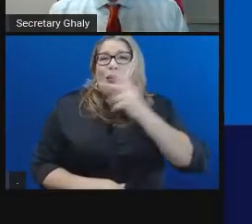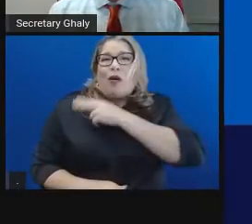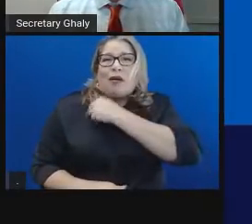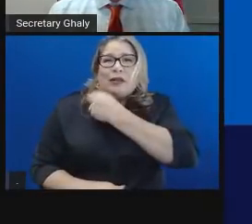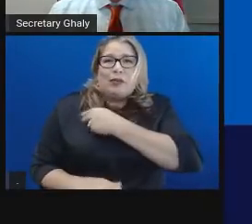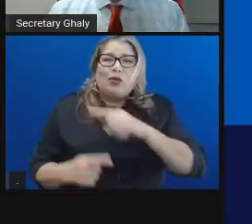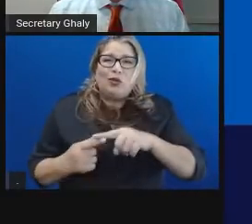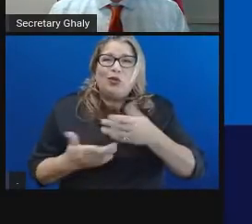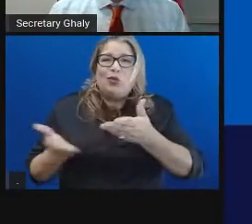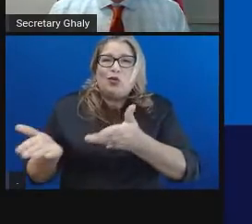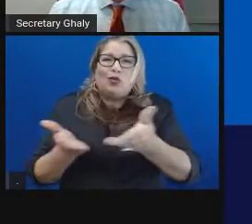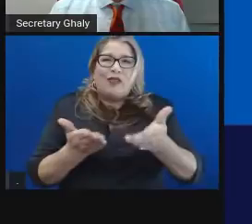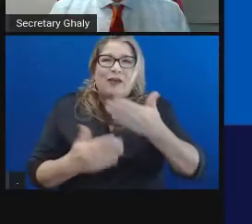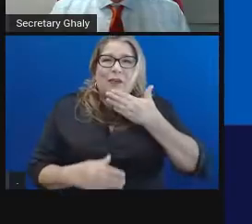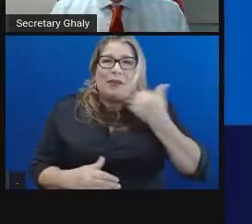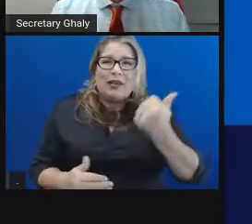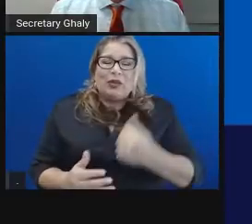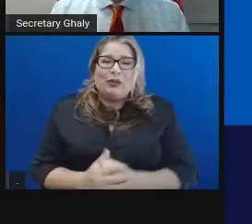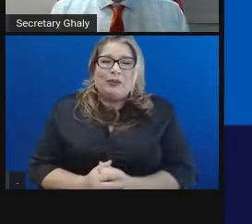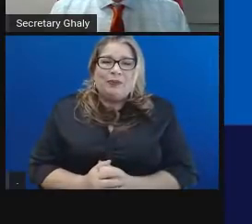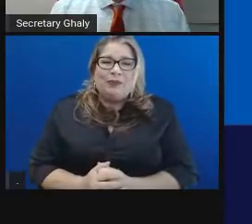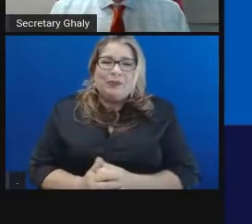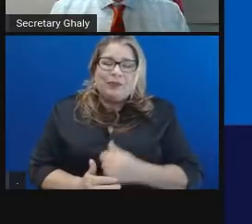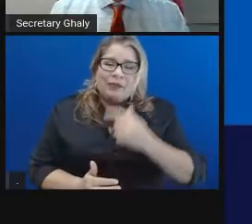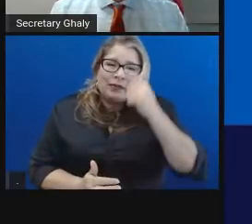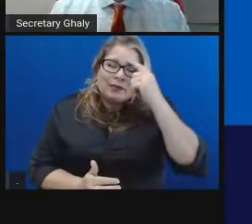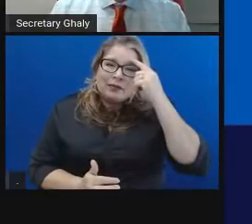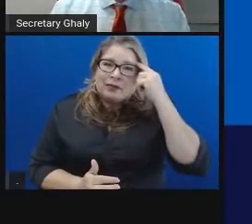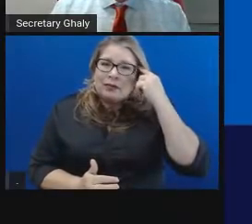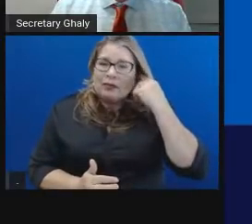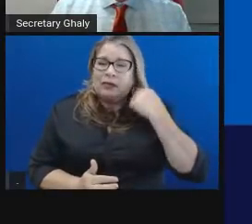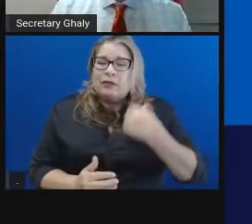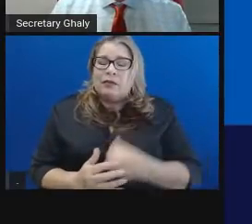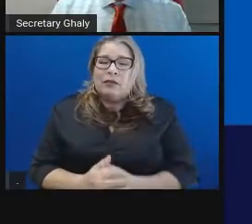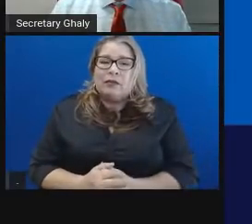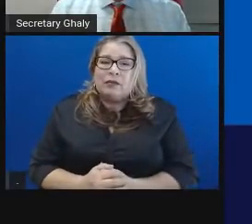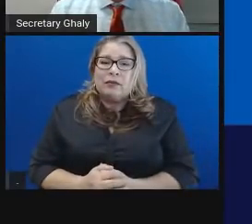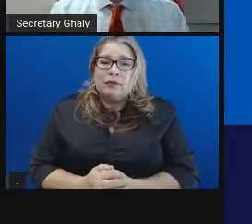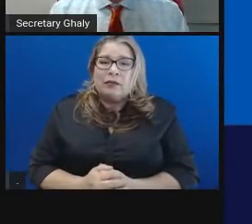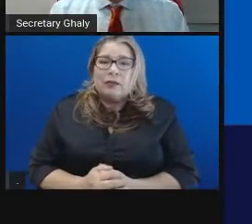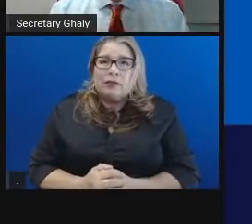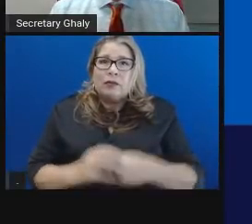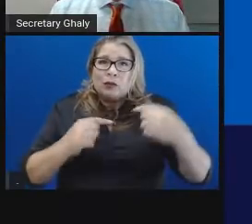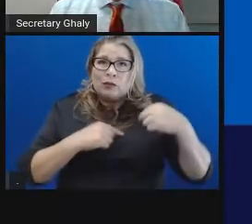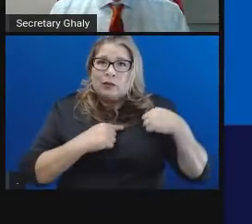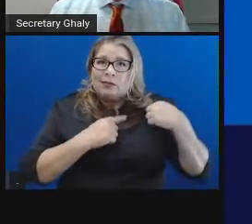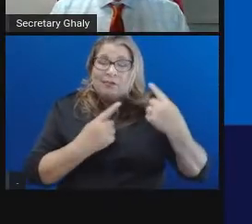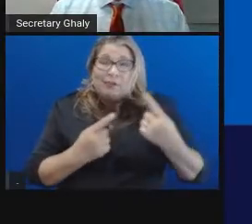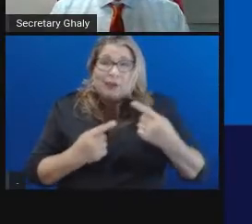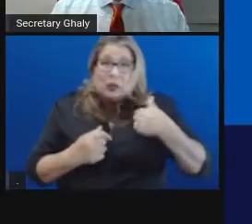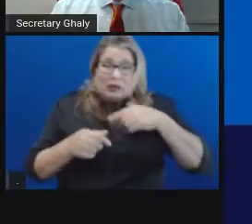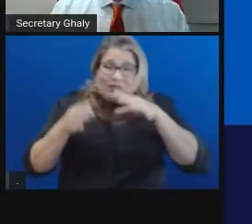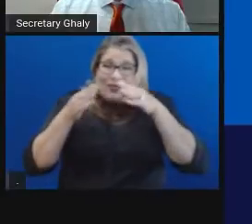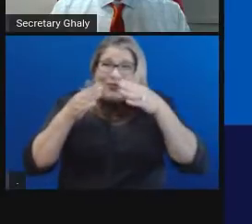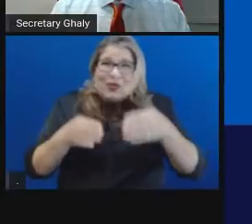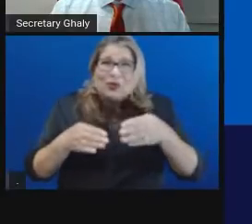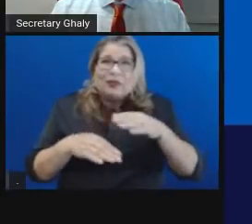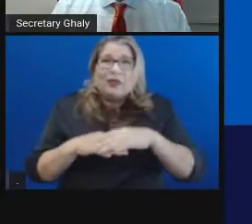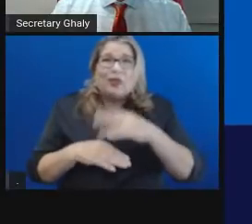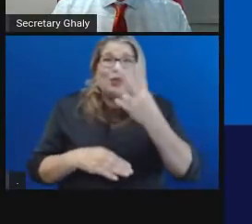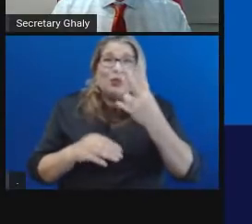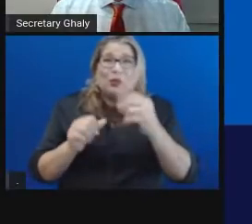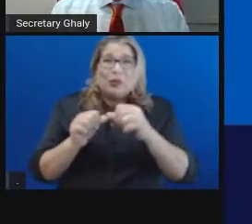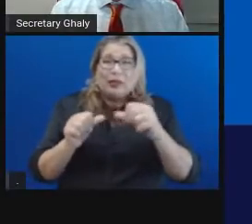So to be more specific, the focus of the state was and has been in Southern California and San Joaquin Valley,